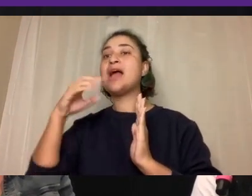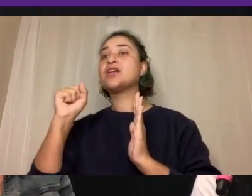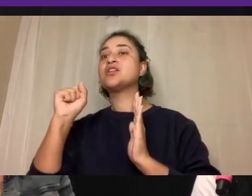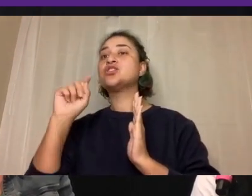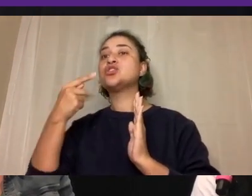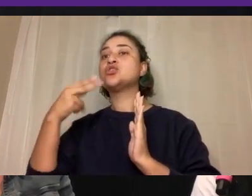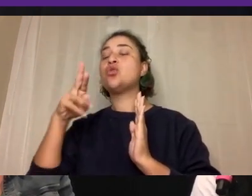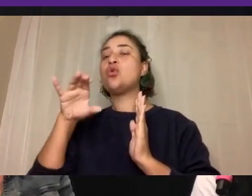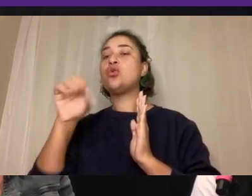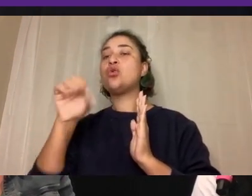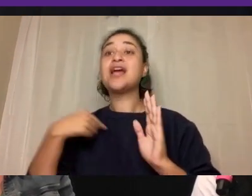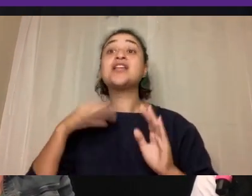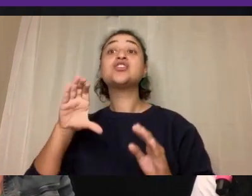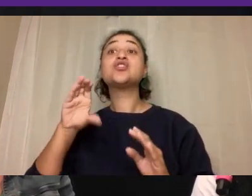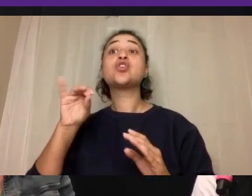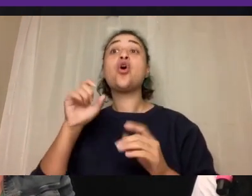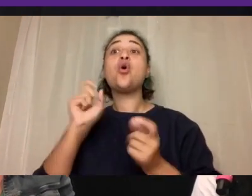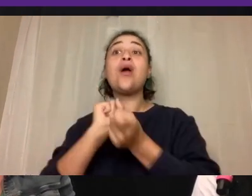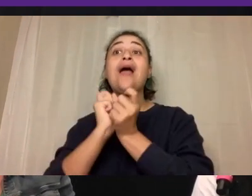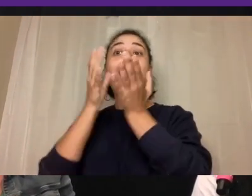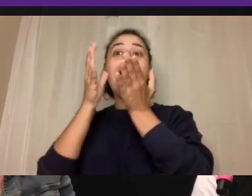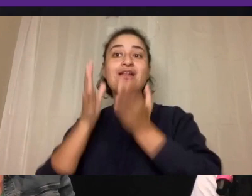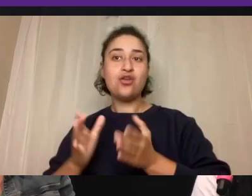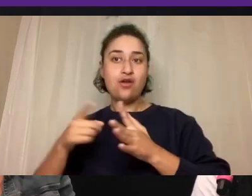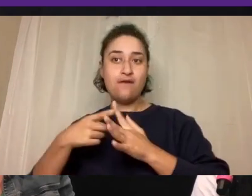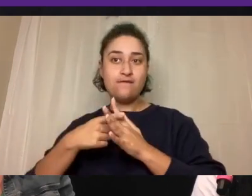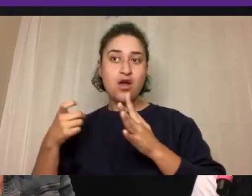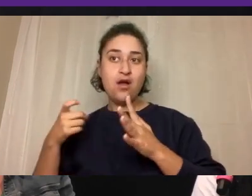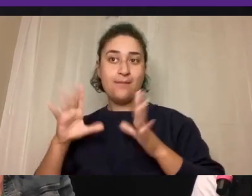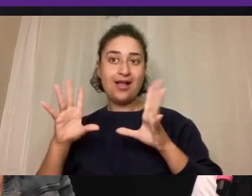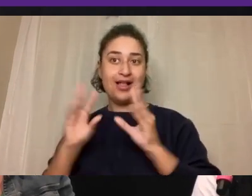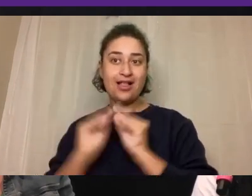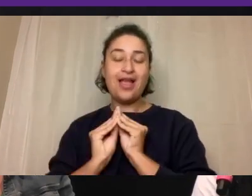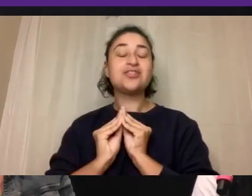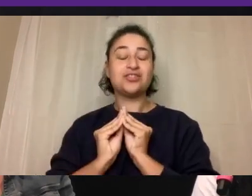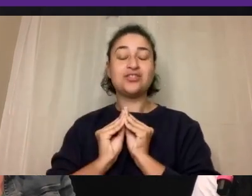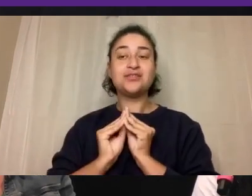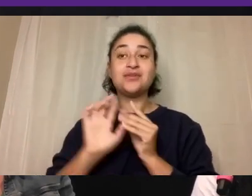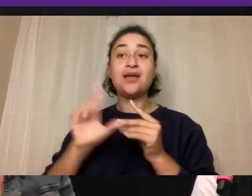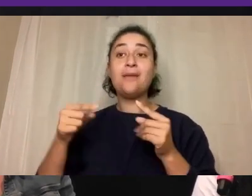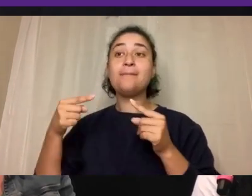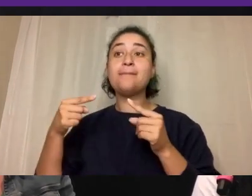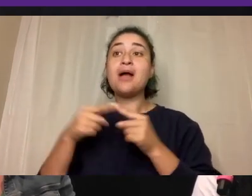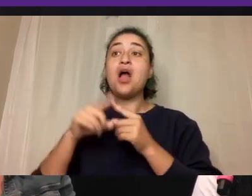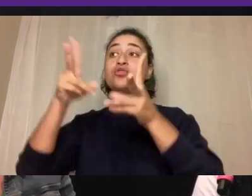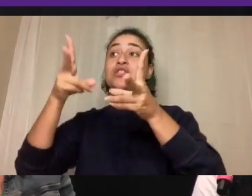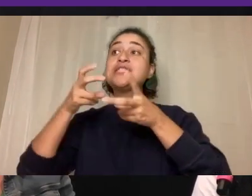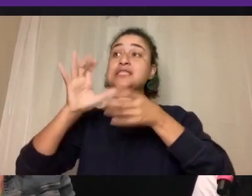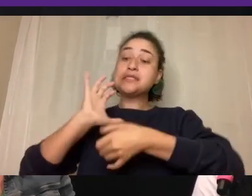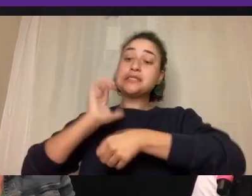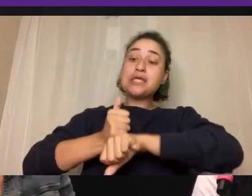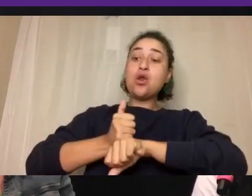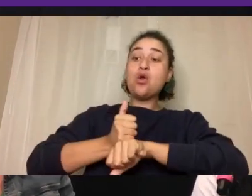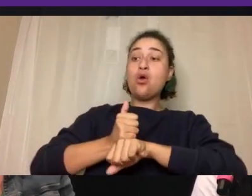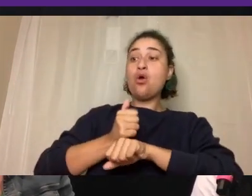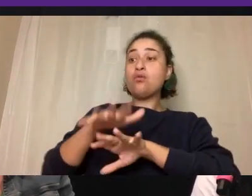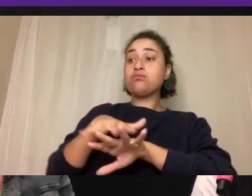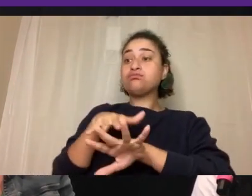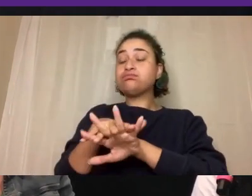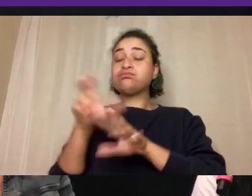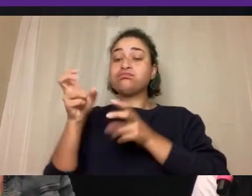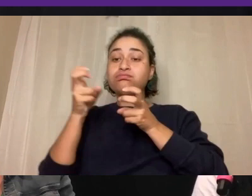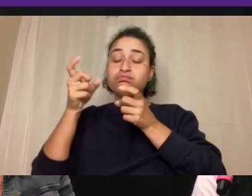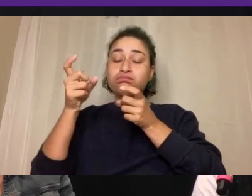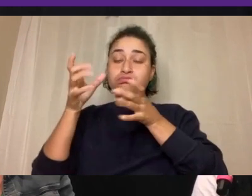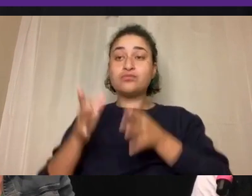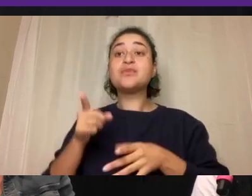of the collection Otherwise Worlds, Against Settler Colonialism and Anti-Blackness. King is also a co-director at the Black and